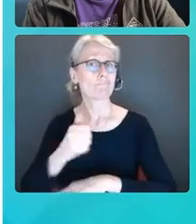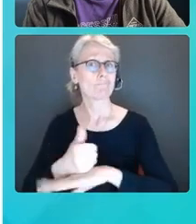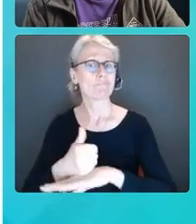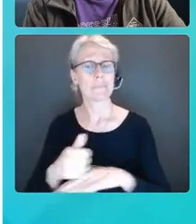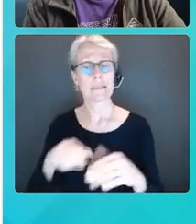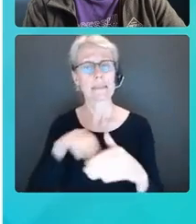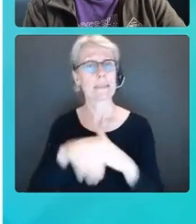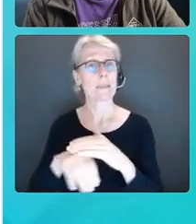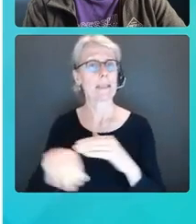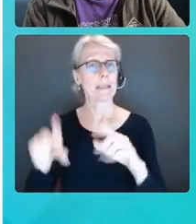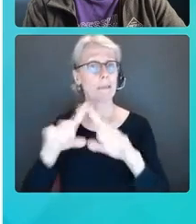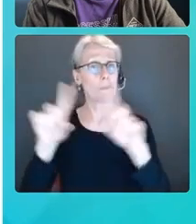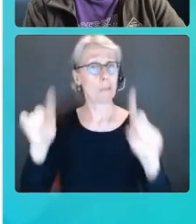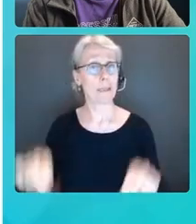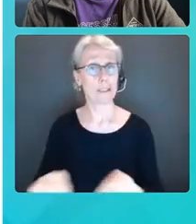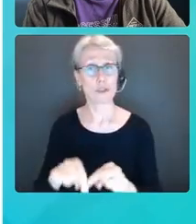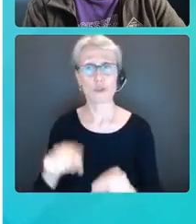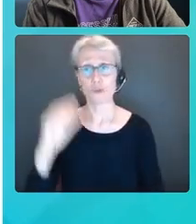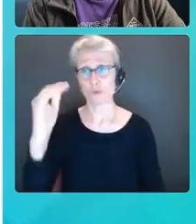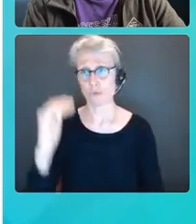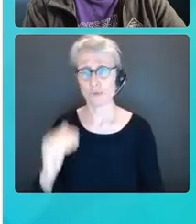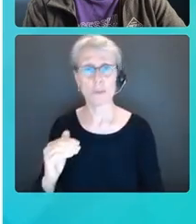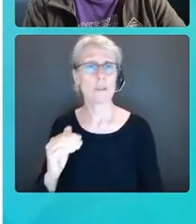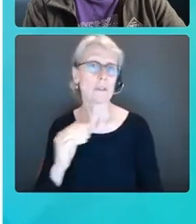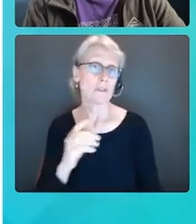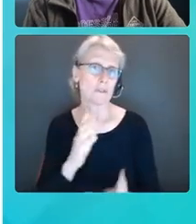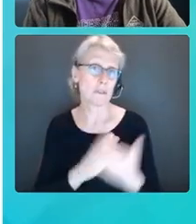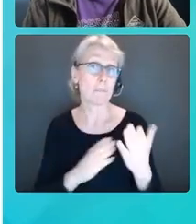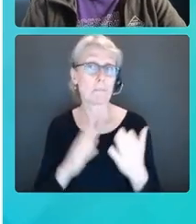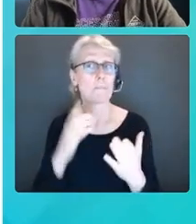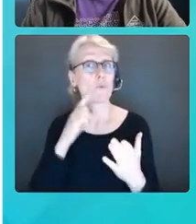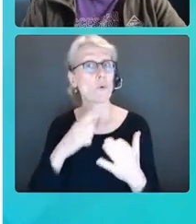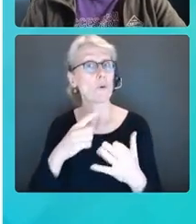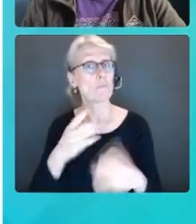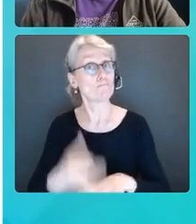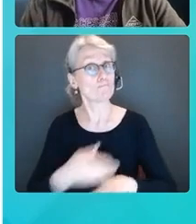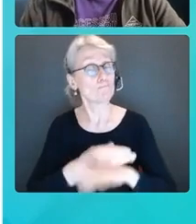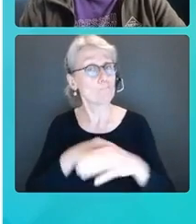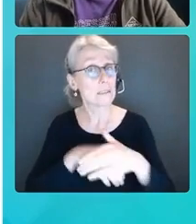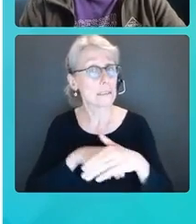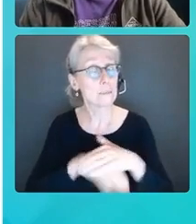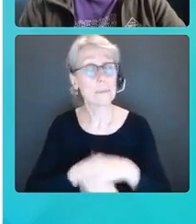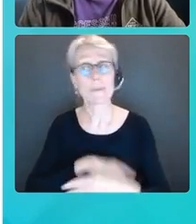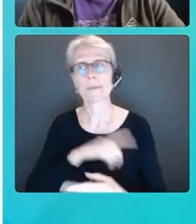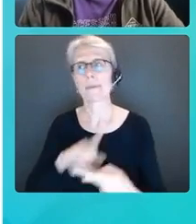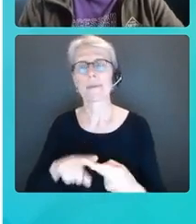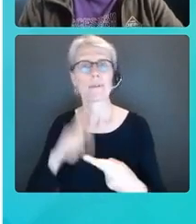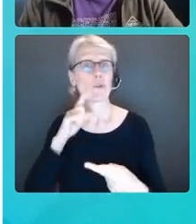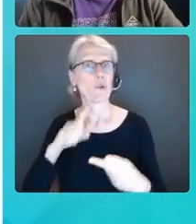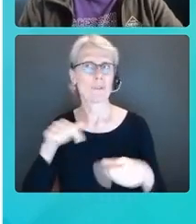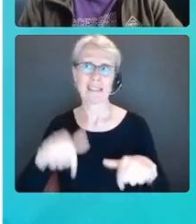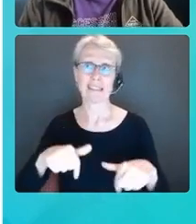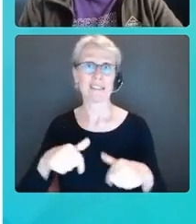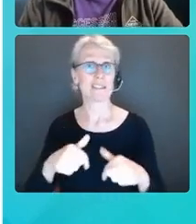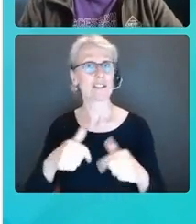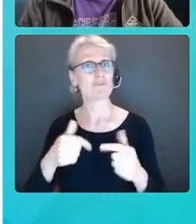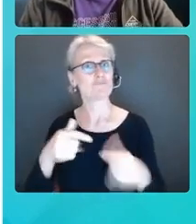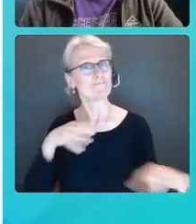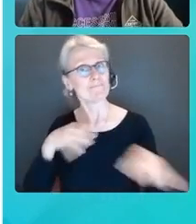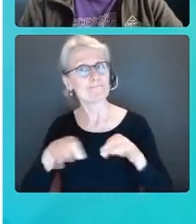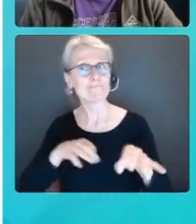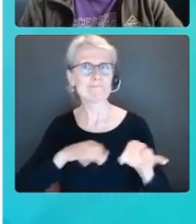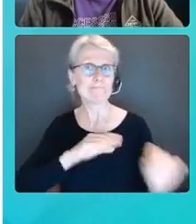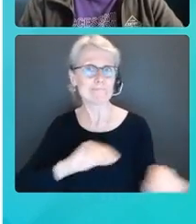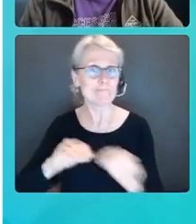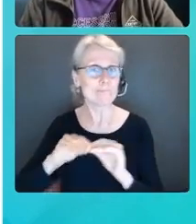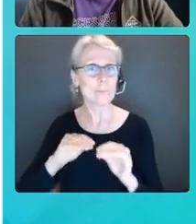of what we do is we have to make our products accessible. Some of it is like a lot of the things we're doing here. We just want to make our users, the